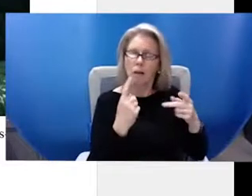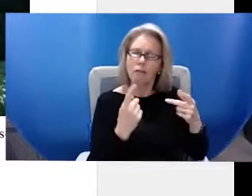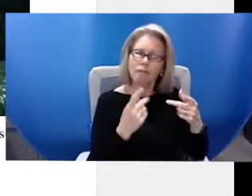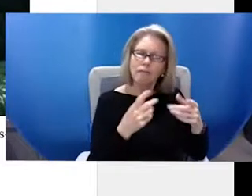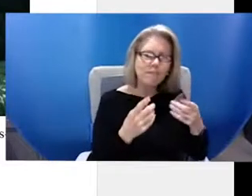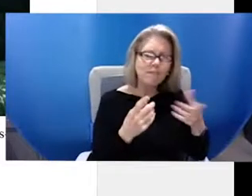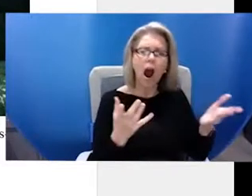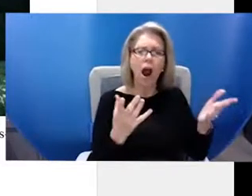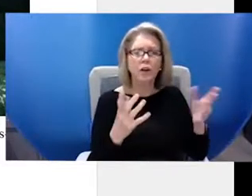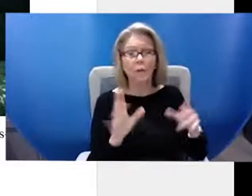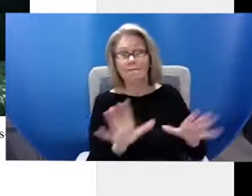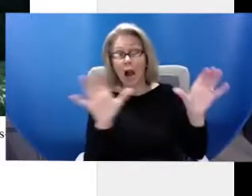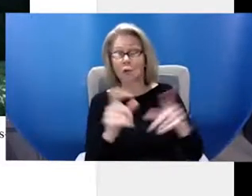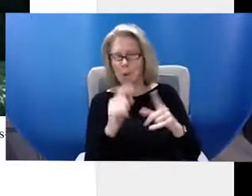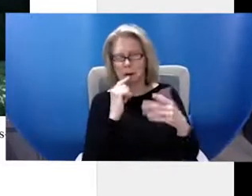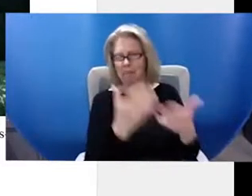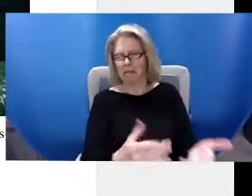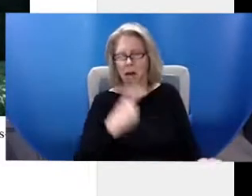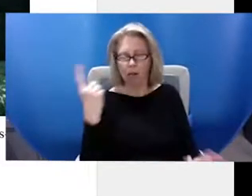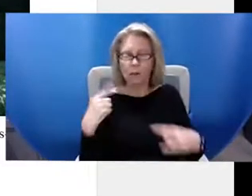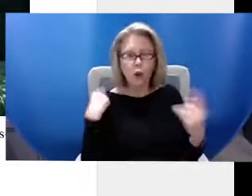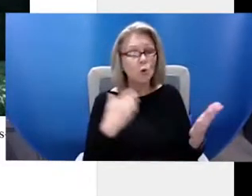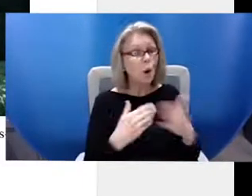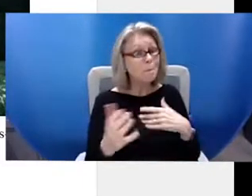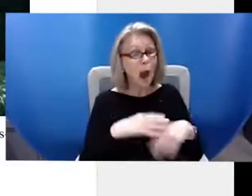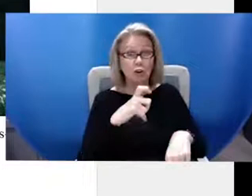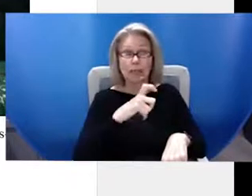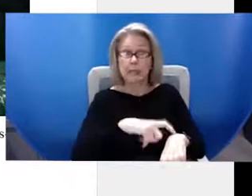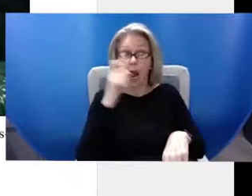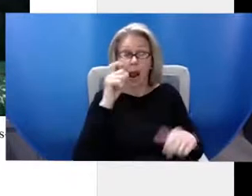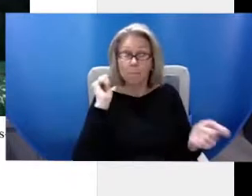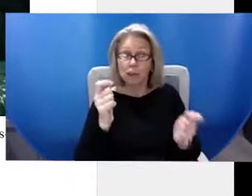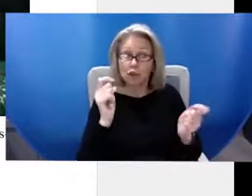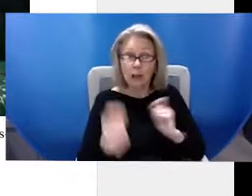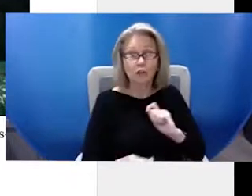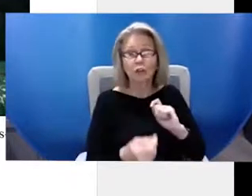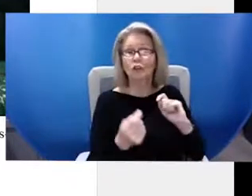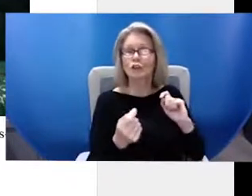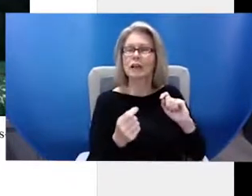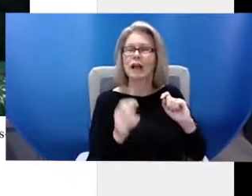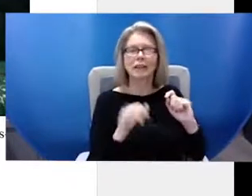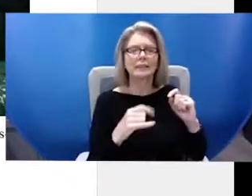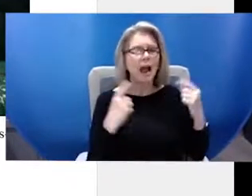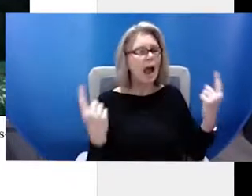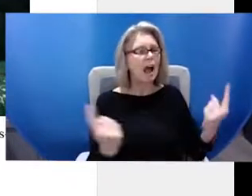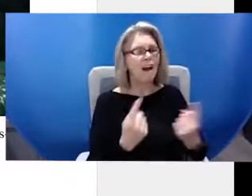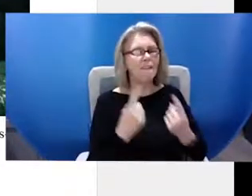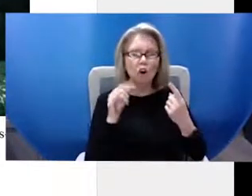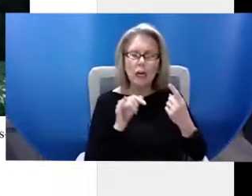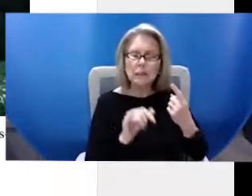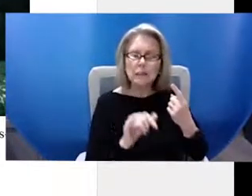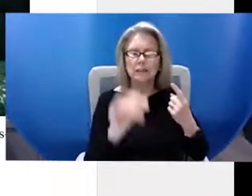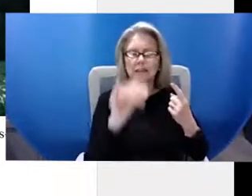to define. It has been there from the onset, and no matter how time changes, it surfaces in myriad forms. It